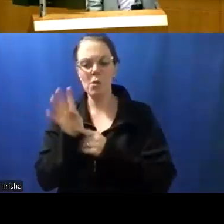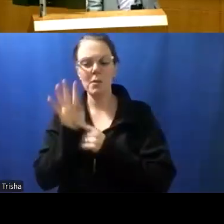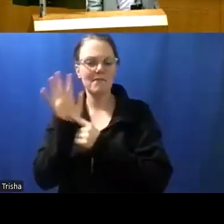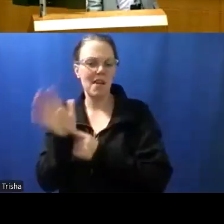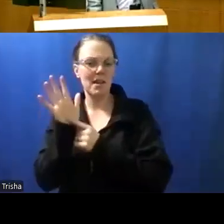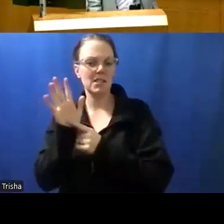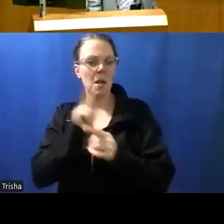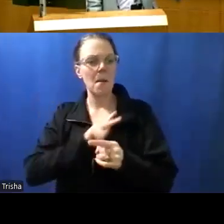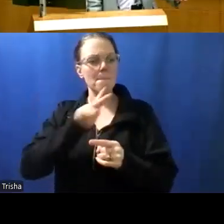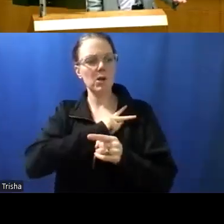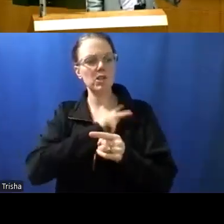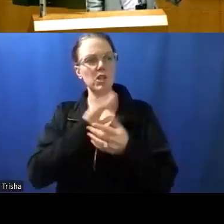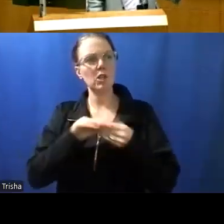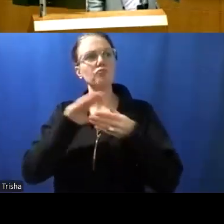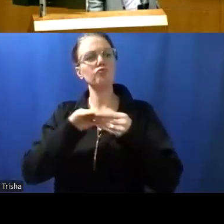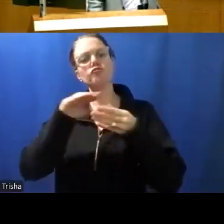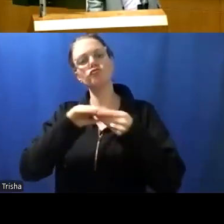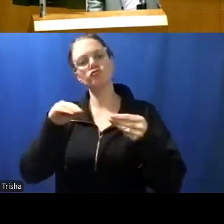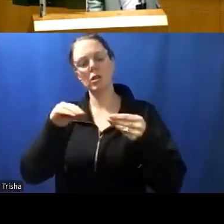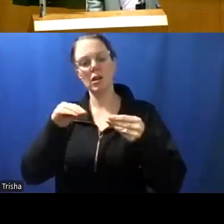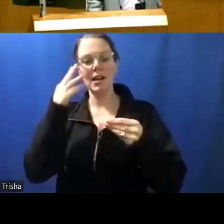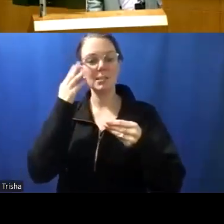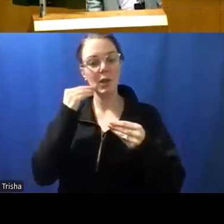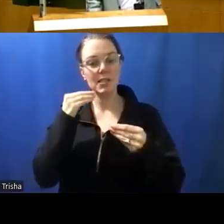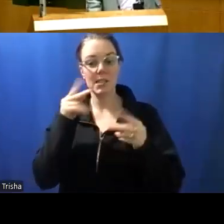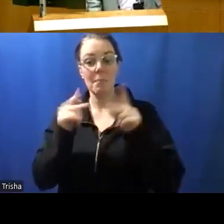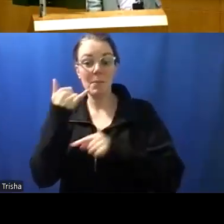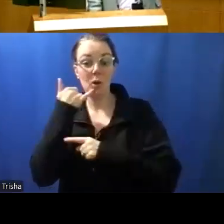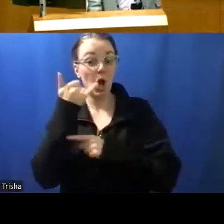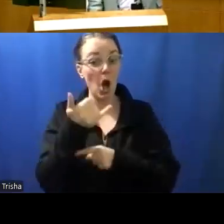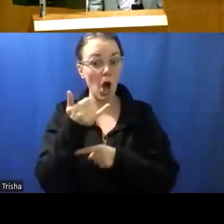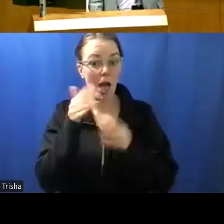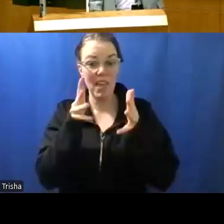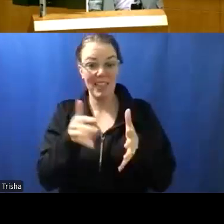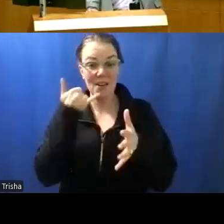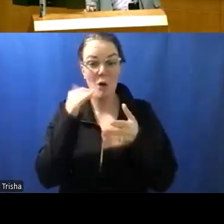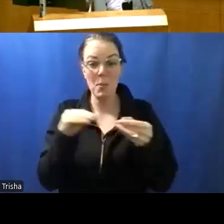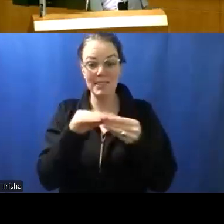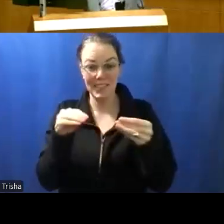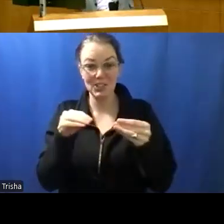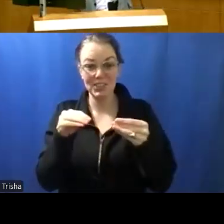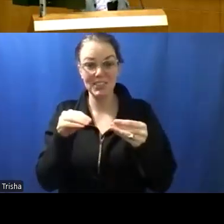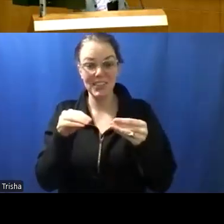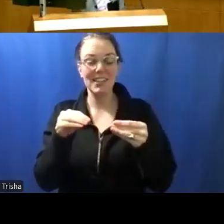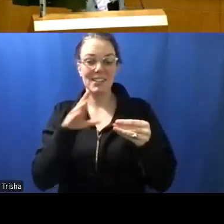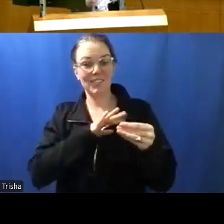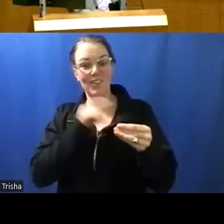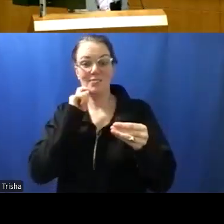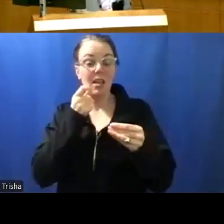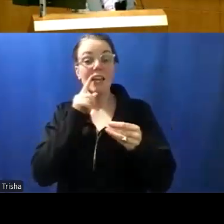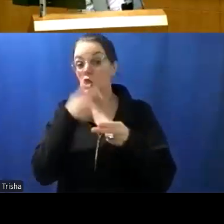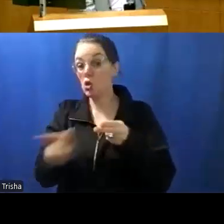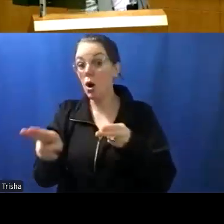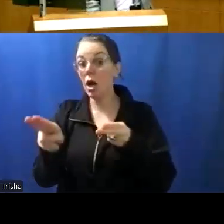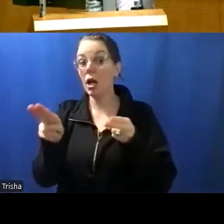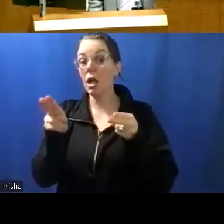personal statements or experiences that people call in and leave like a phone message. So they're all pretty short, but